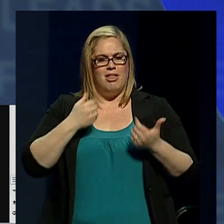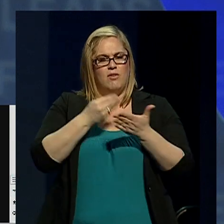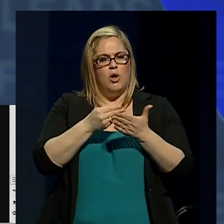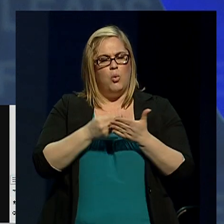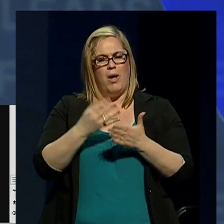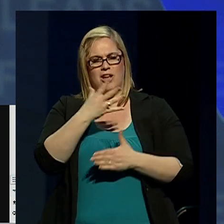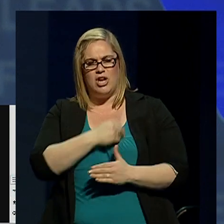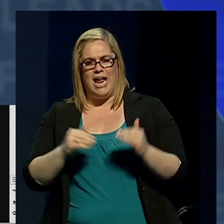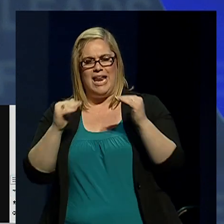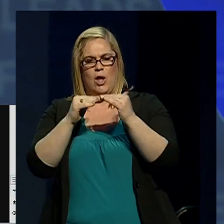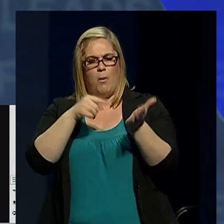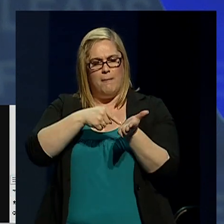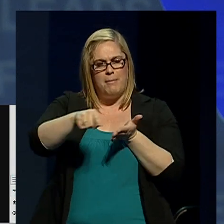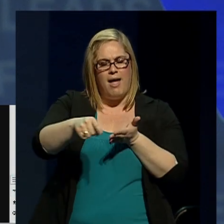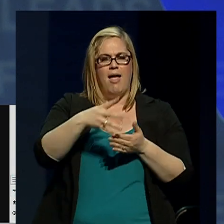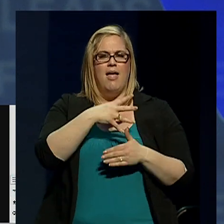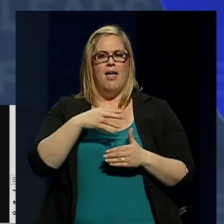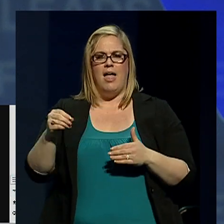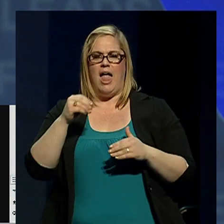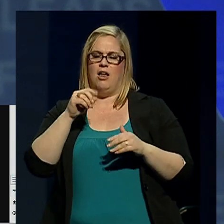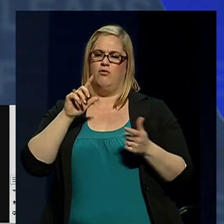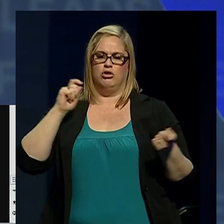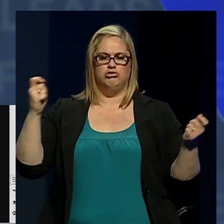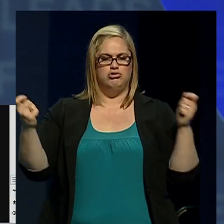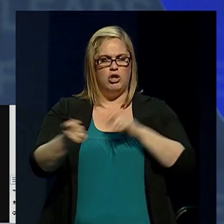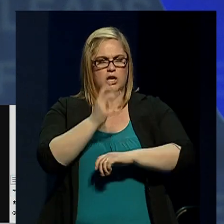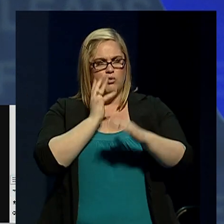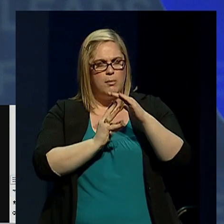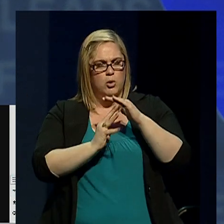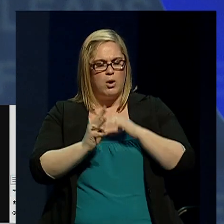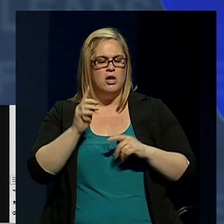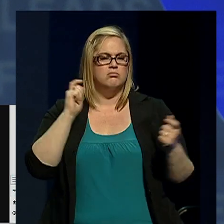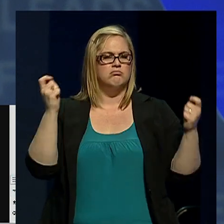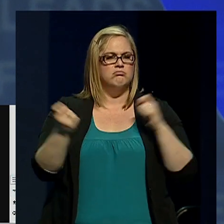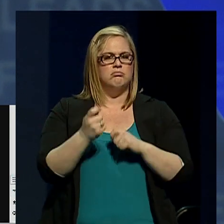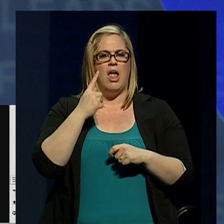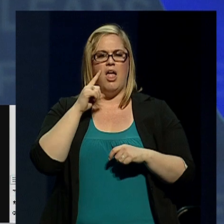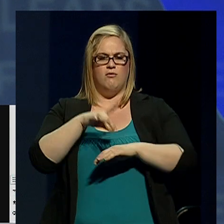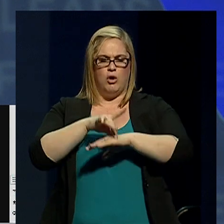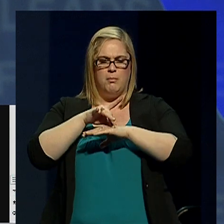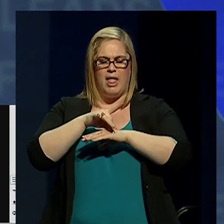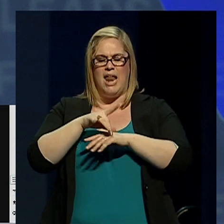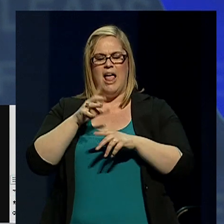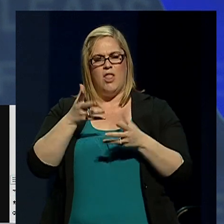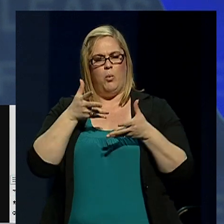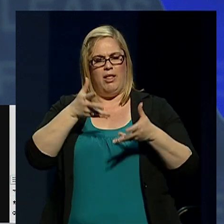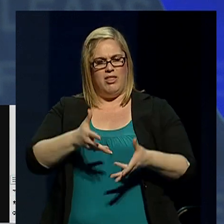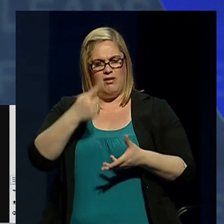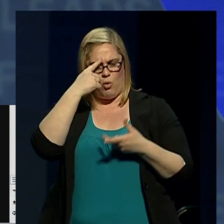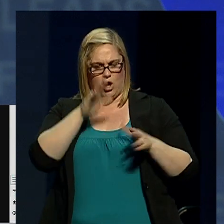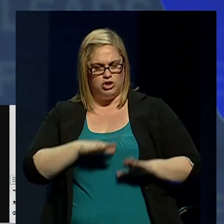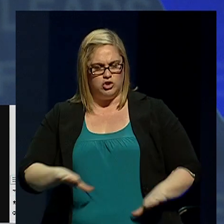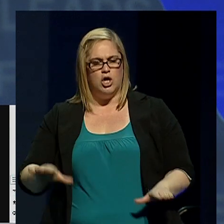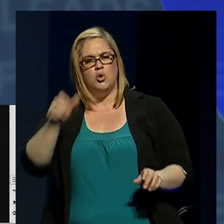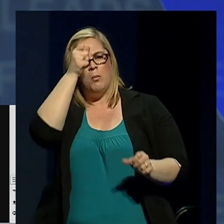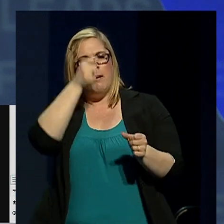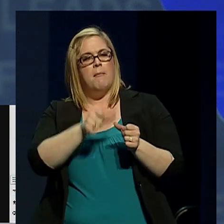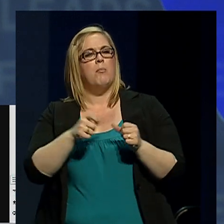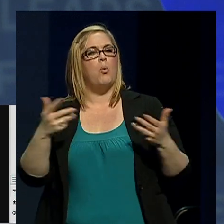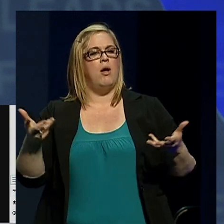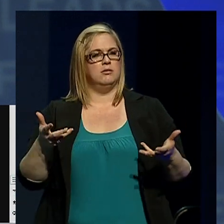just us for comprehensive immigration reform, just us for a planet we can leave our children, just remember